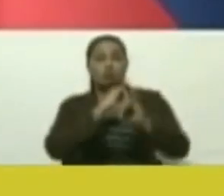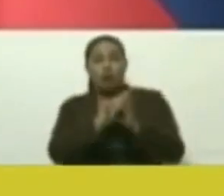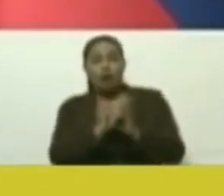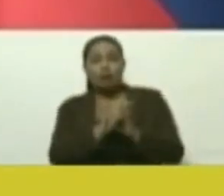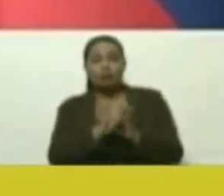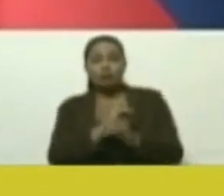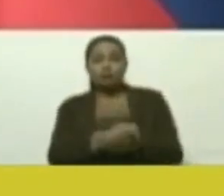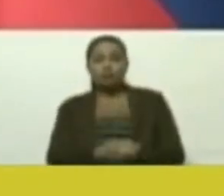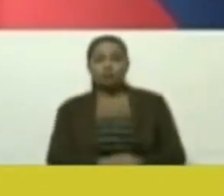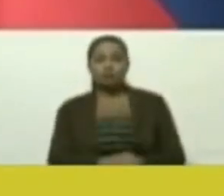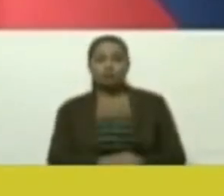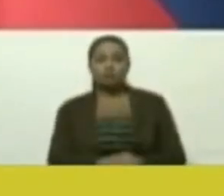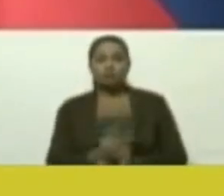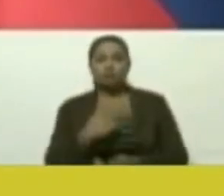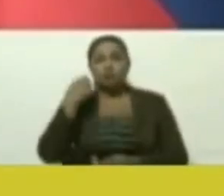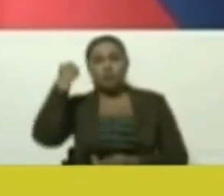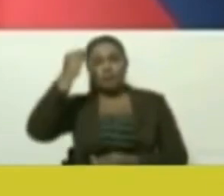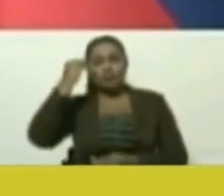international media.